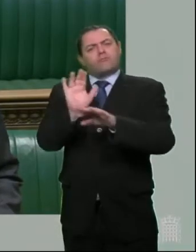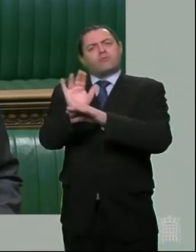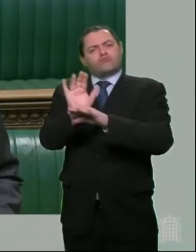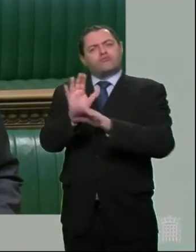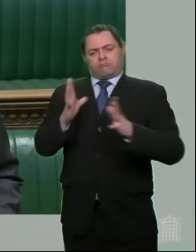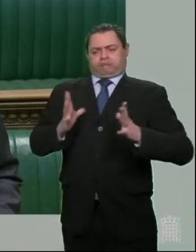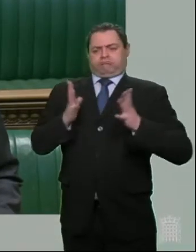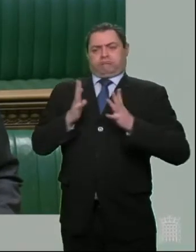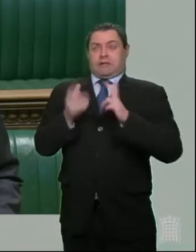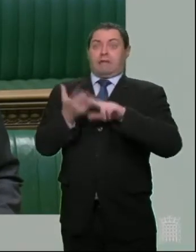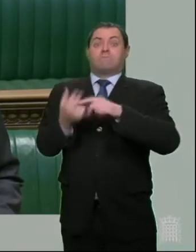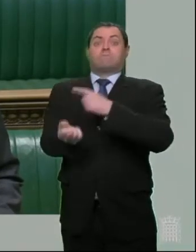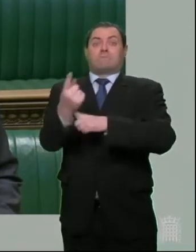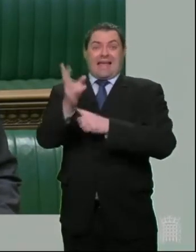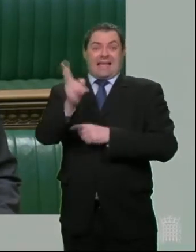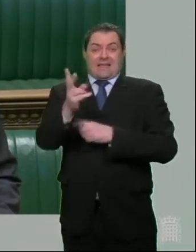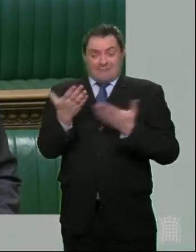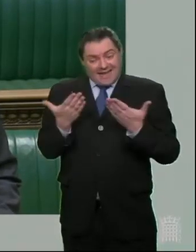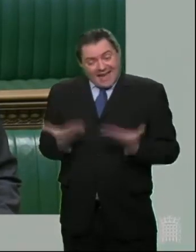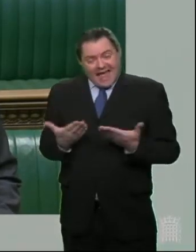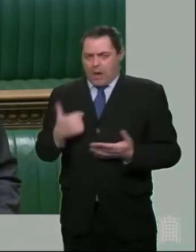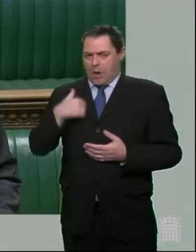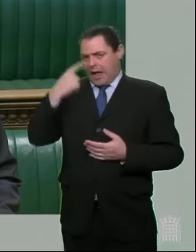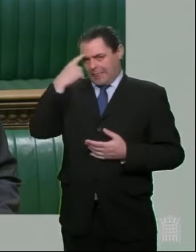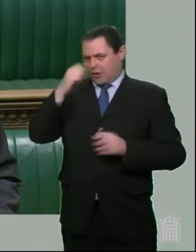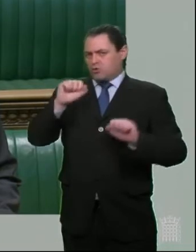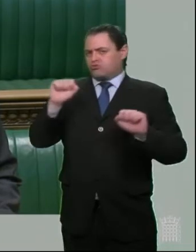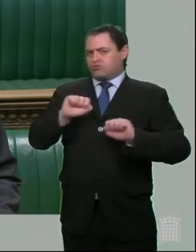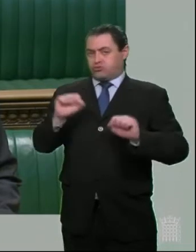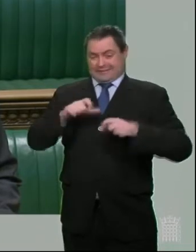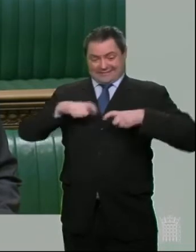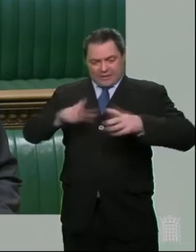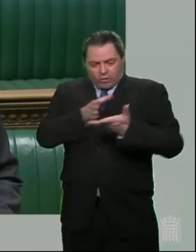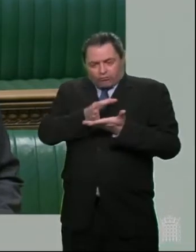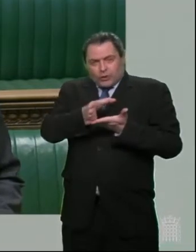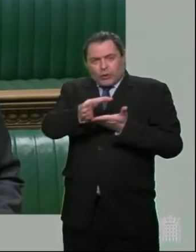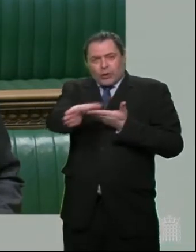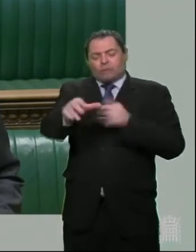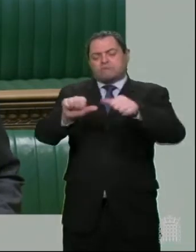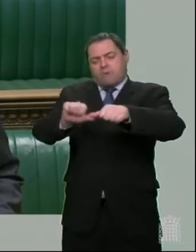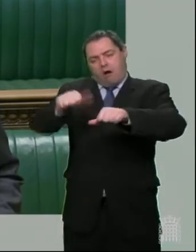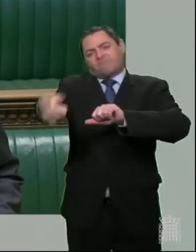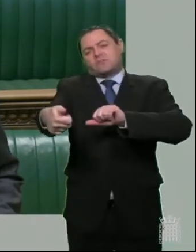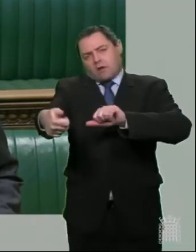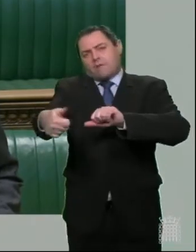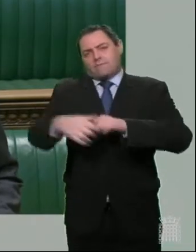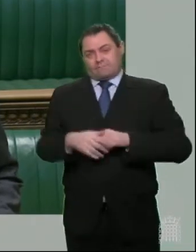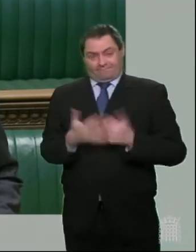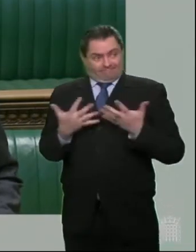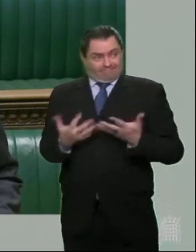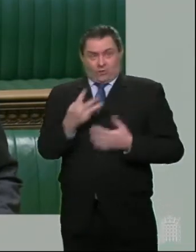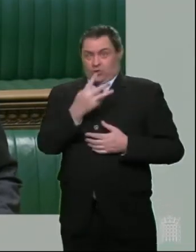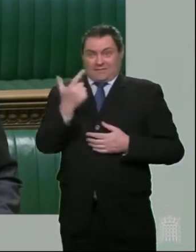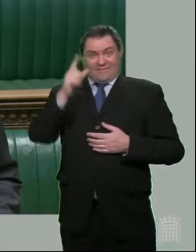I don't think that moment is now, when we are in the throes of fighting this wave of the new variant, when 37,000